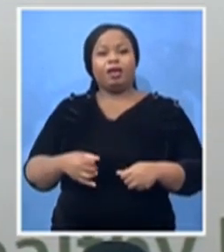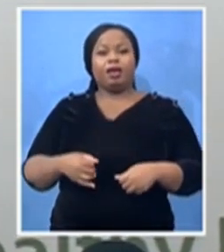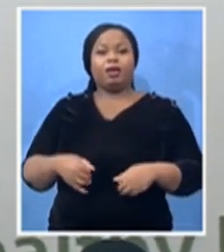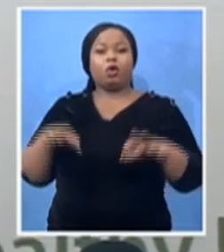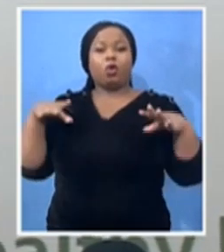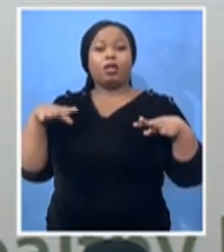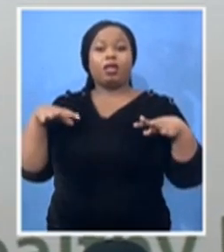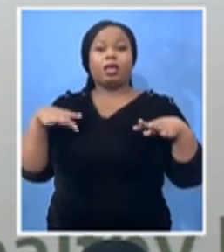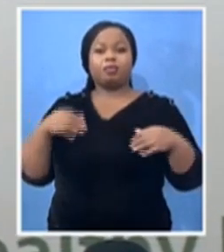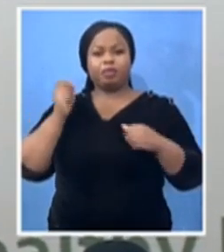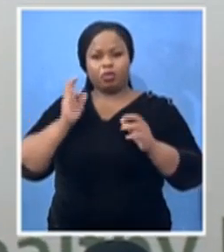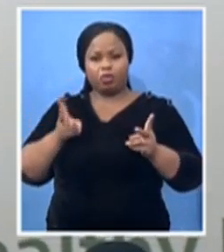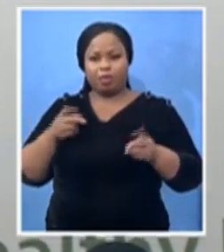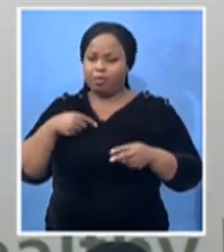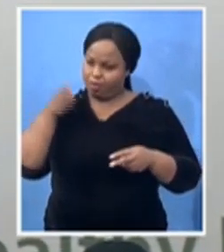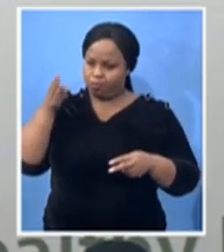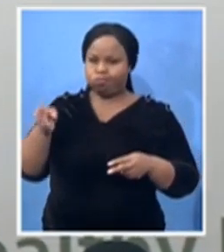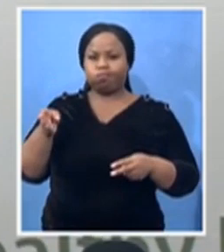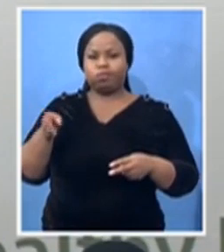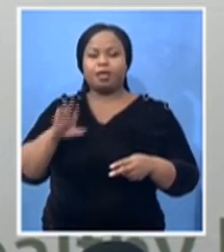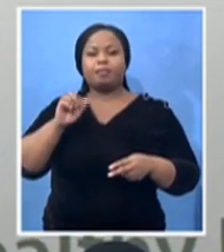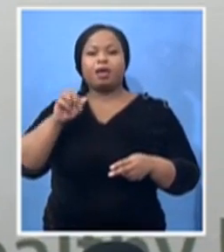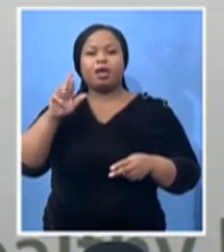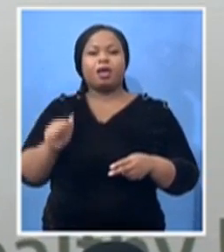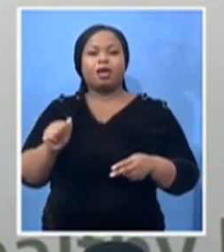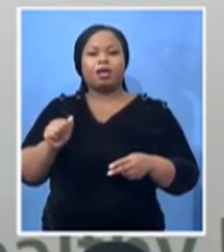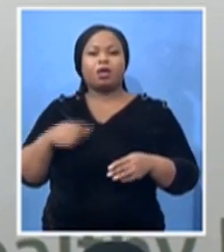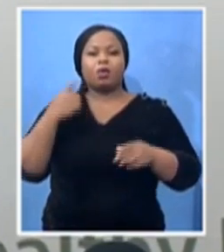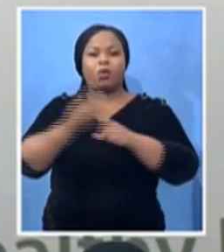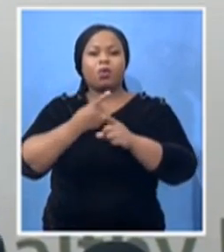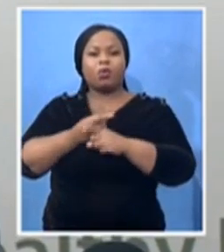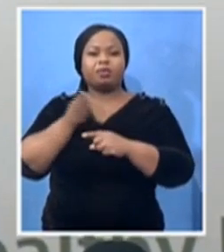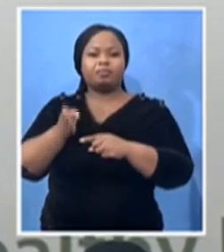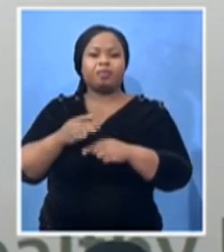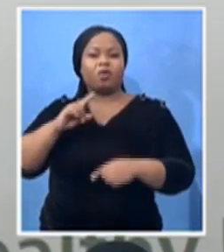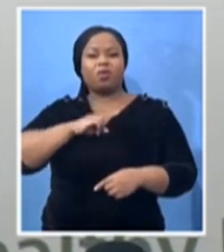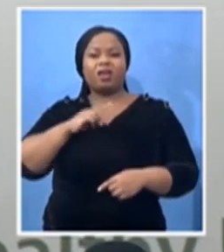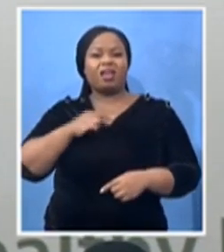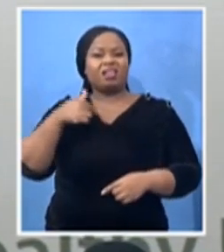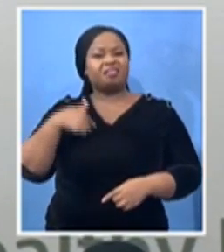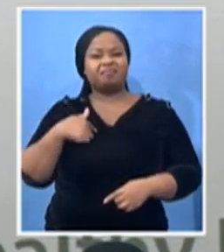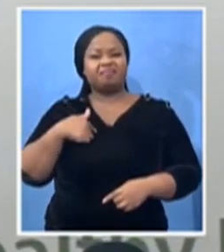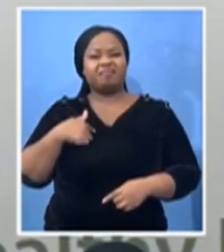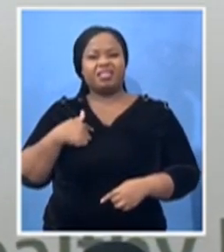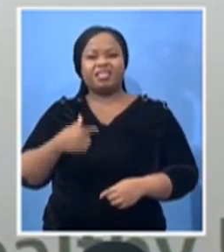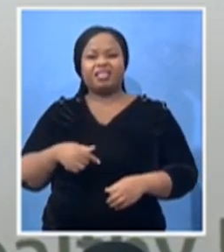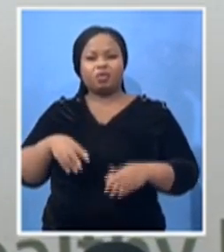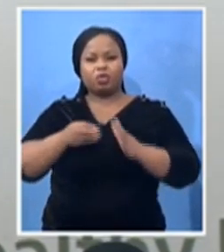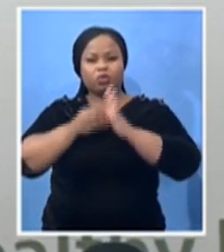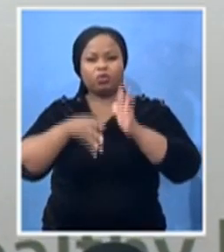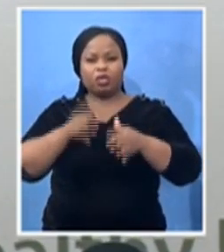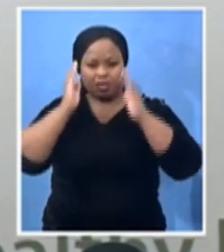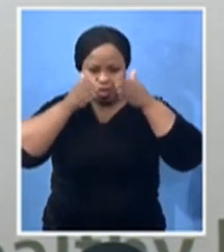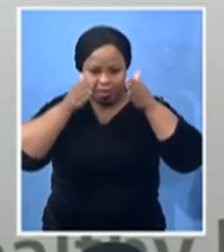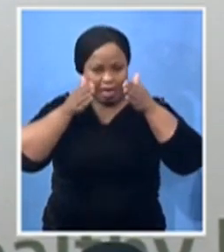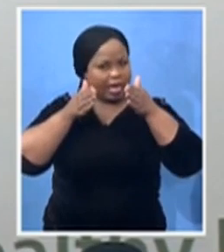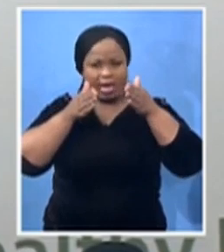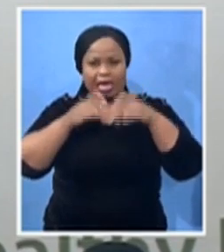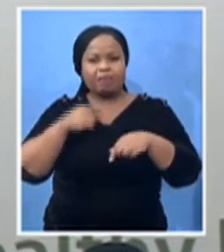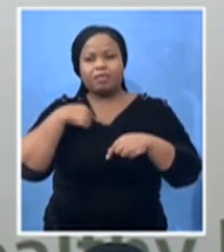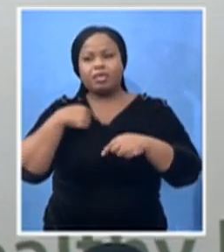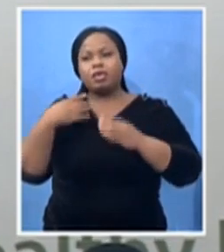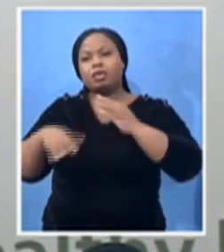Hani Baragwanath, because I was not very attentive student, so I needed extra time to do other things to consolidate